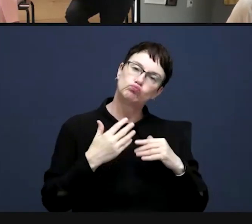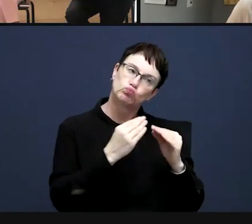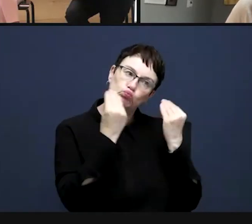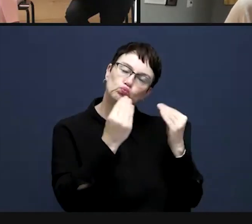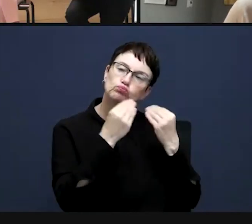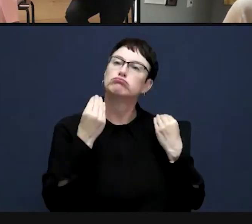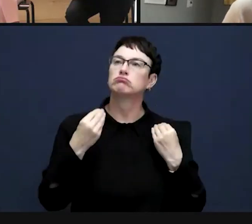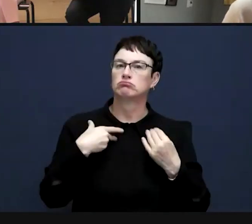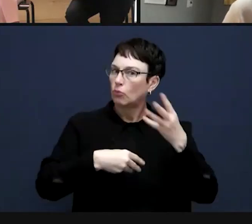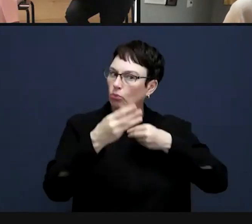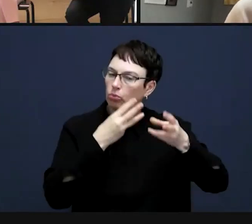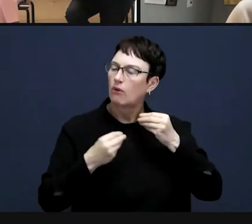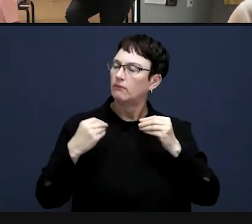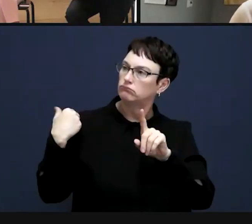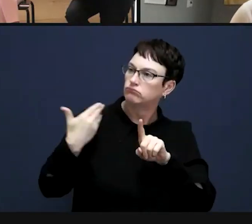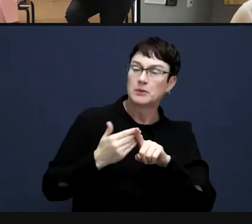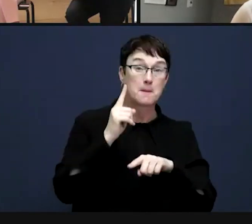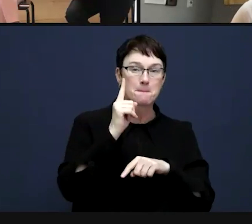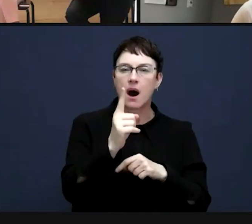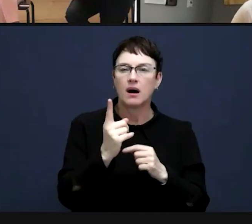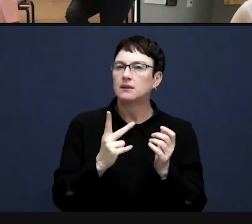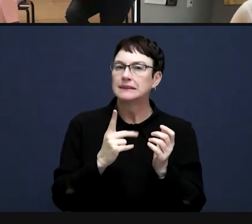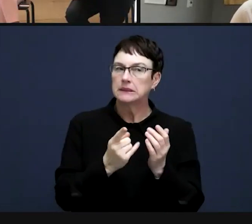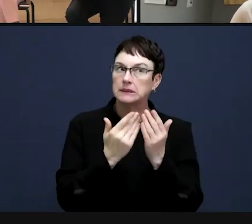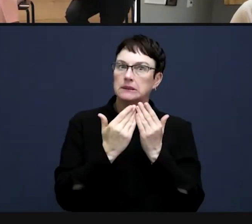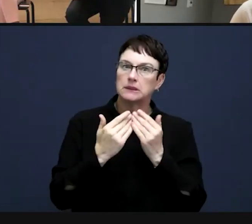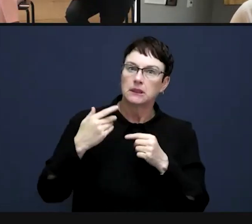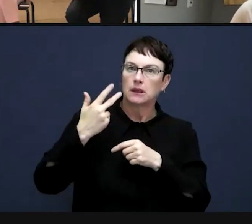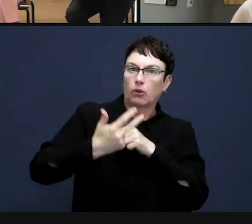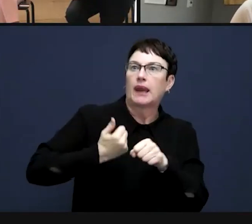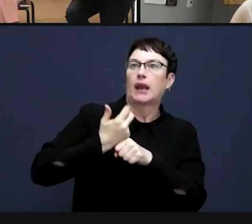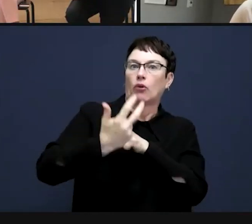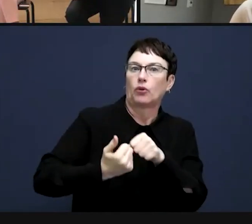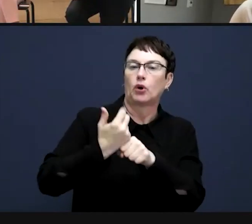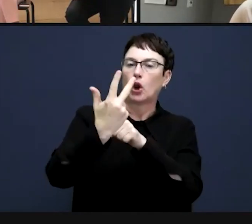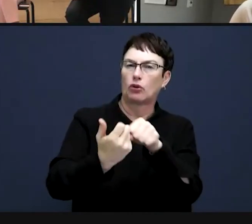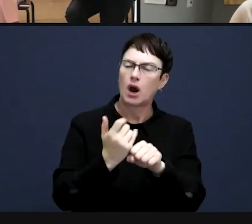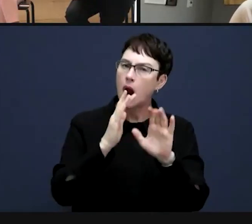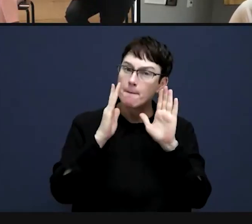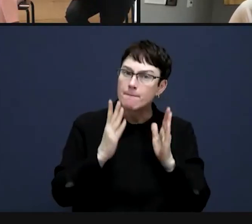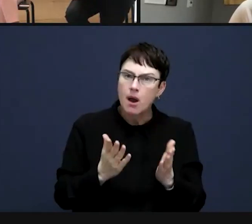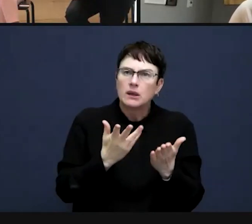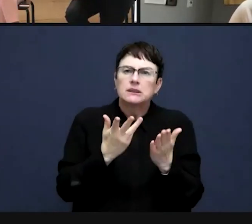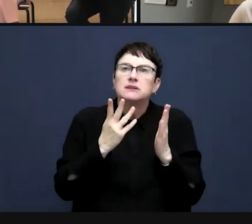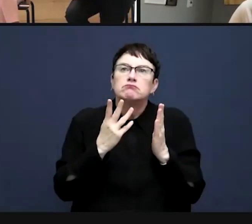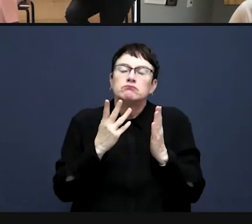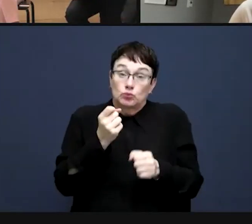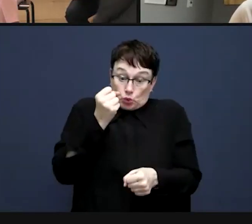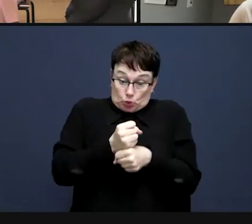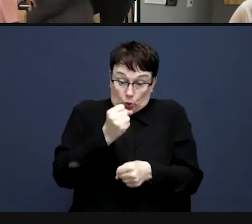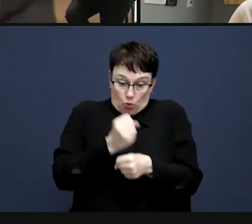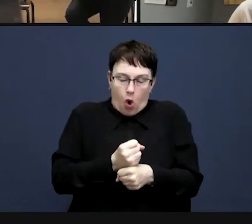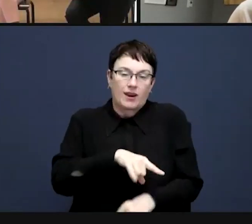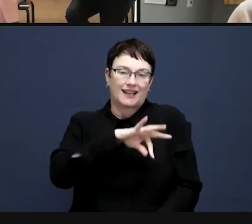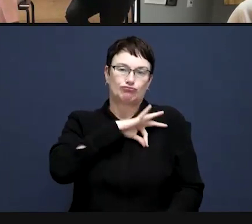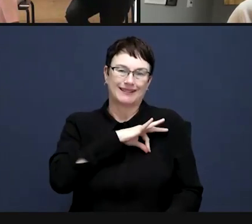support your knowledge. It's important to keep the knowledge updated, and I know that we are. I don't know when.